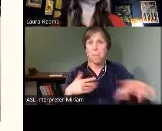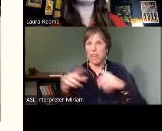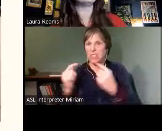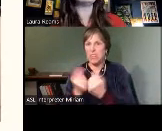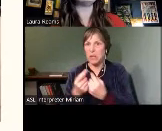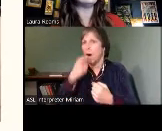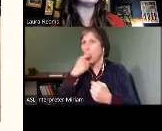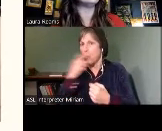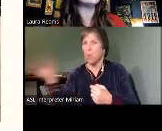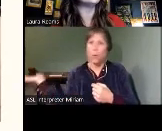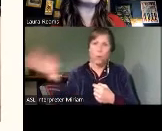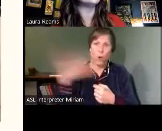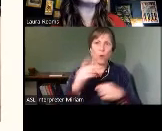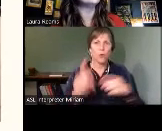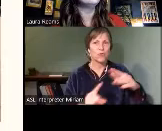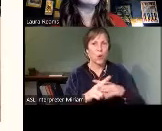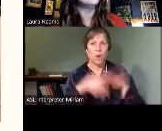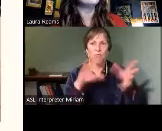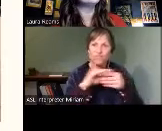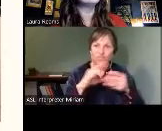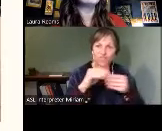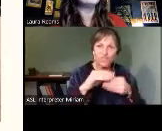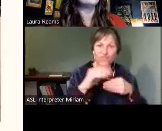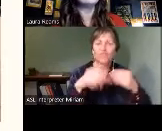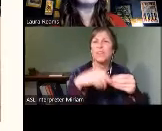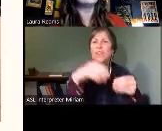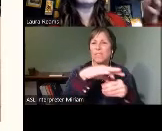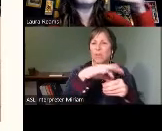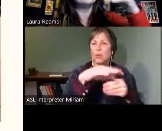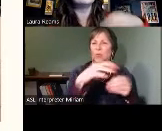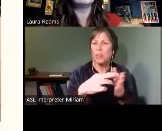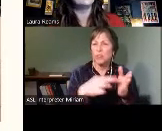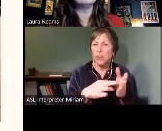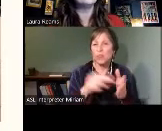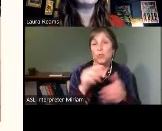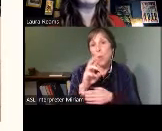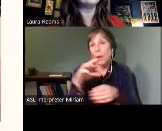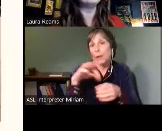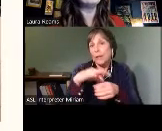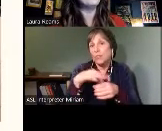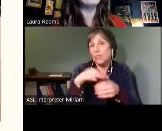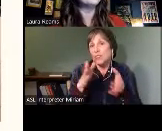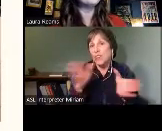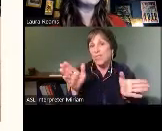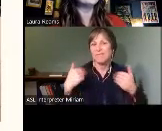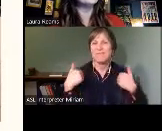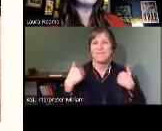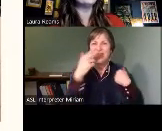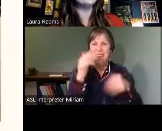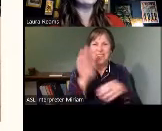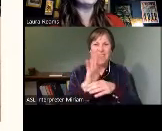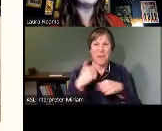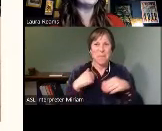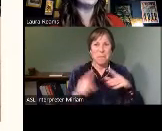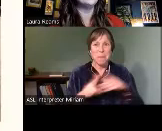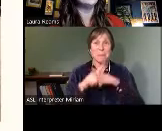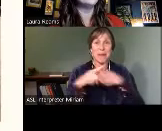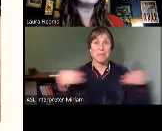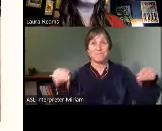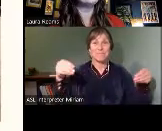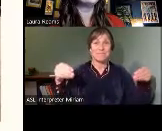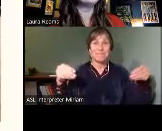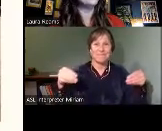generally talking about elections um so one of the things that this is a funny video of me popping up this is from 2019